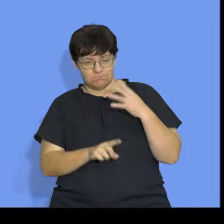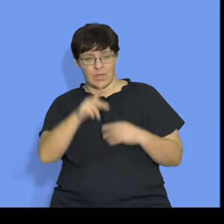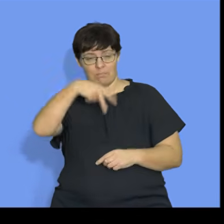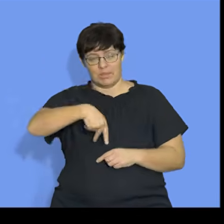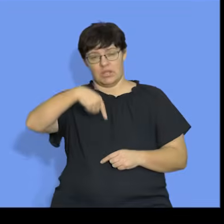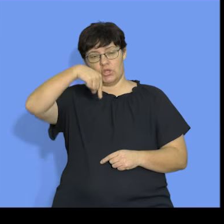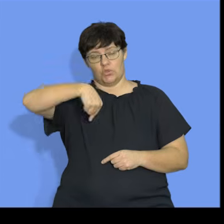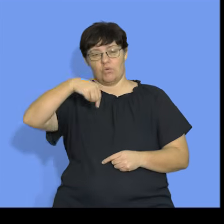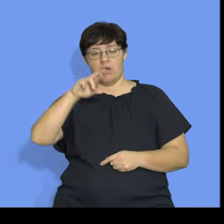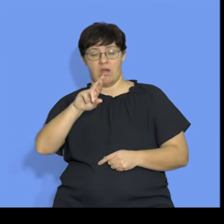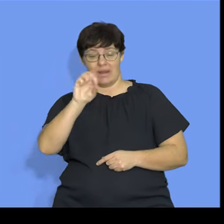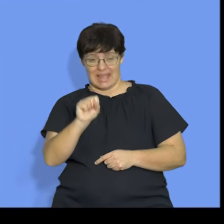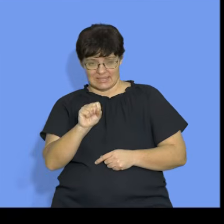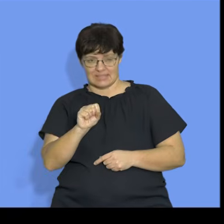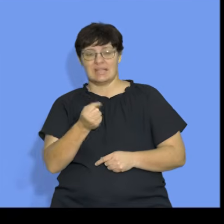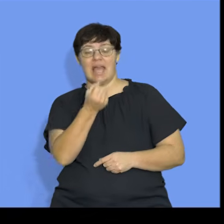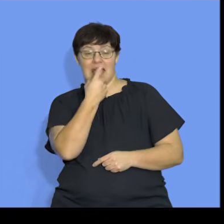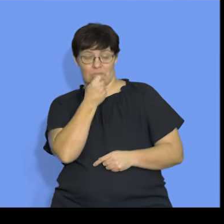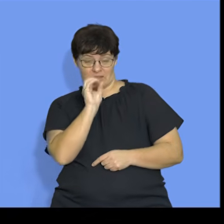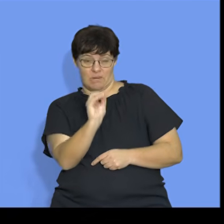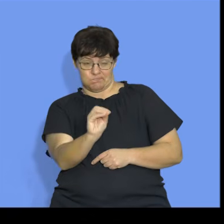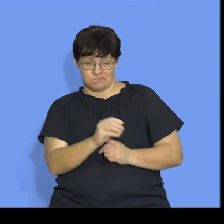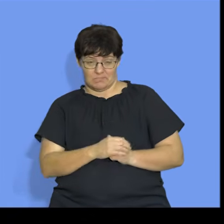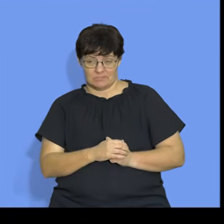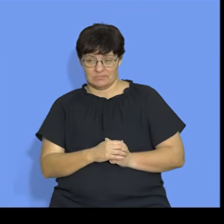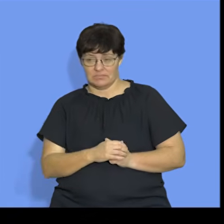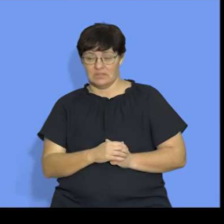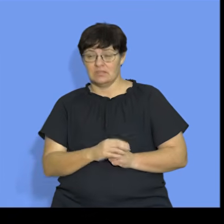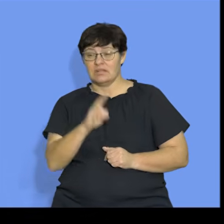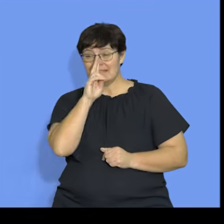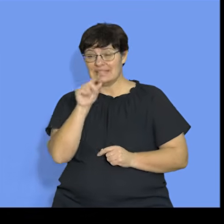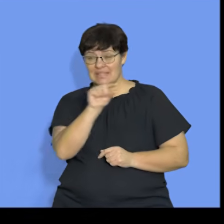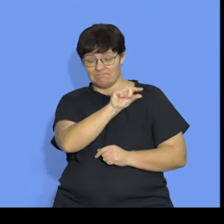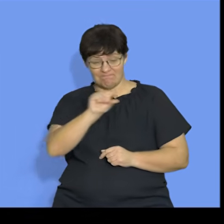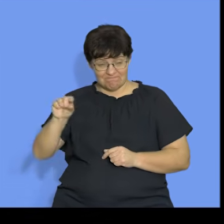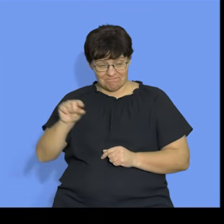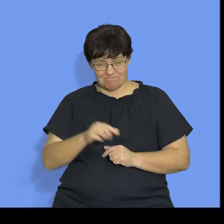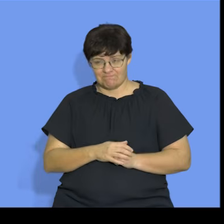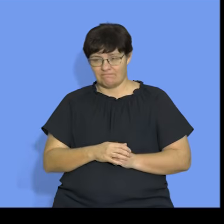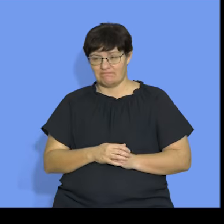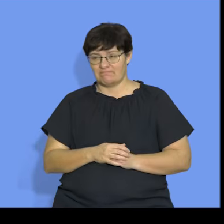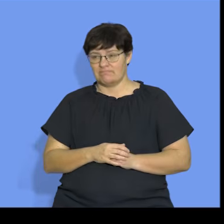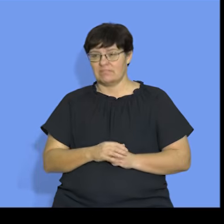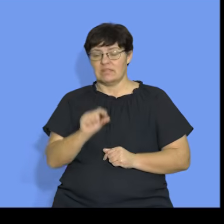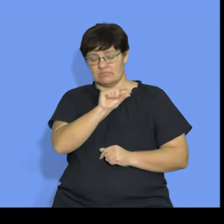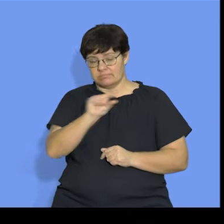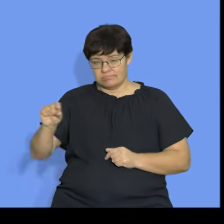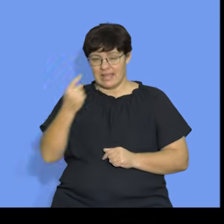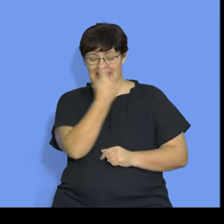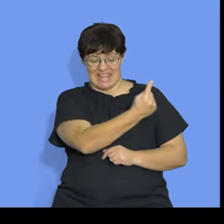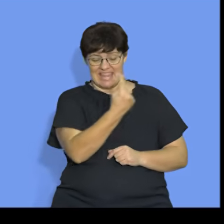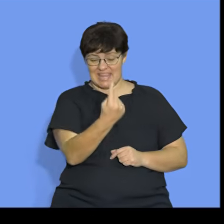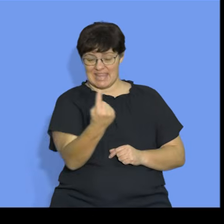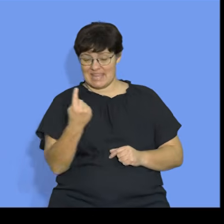R, and S. So that strip that you see across here, that strip in each of